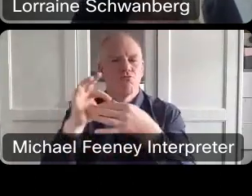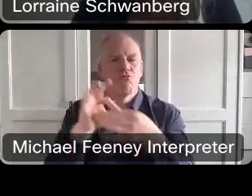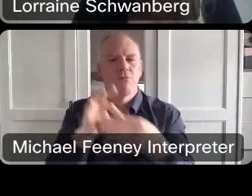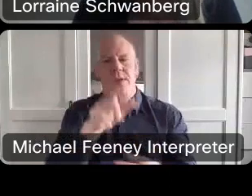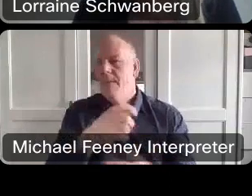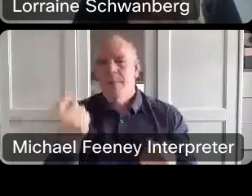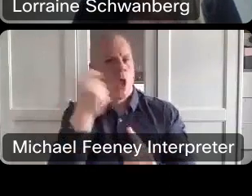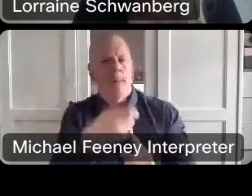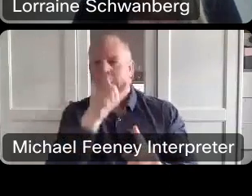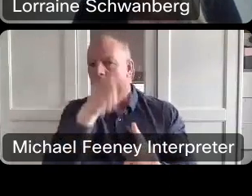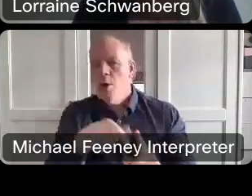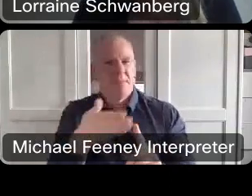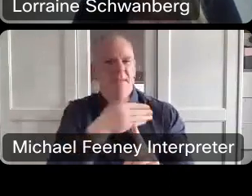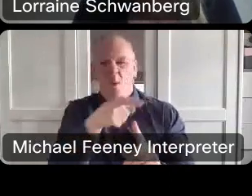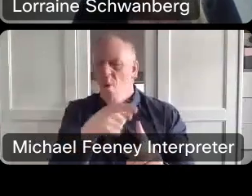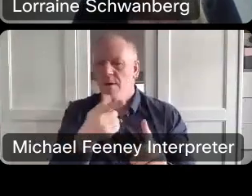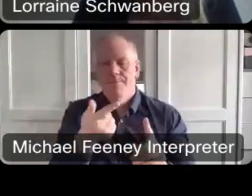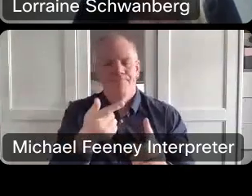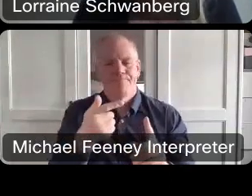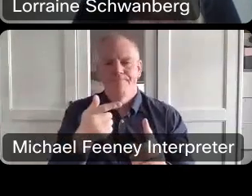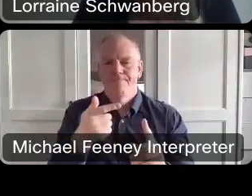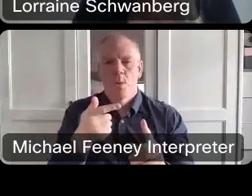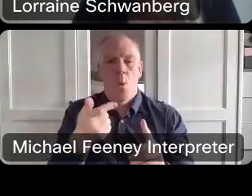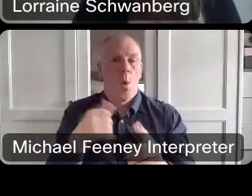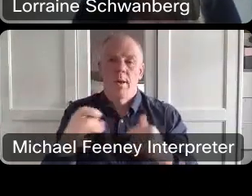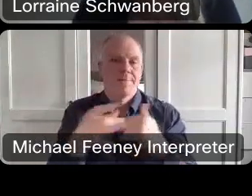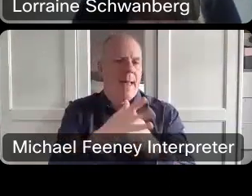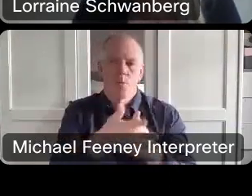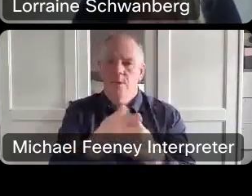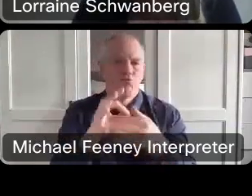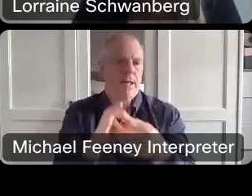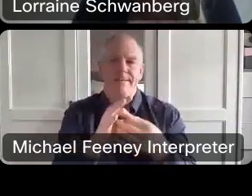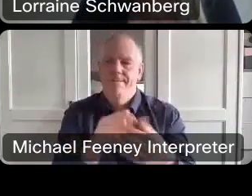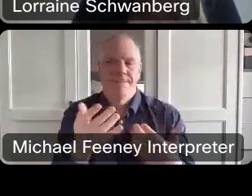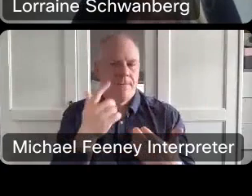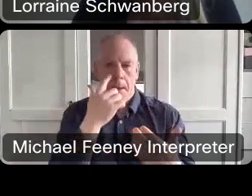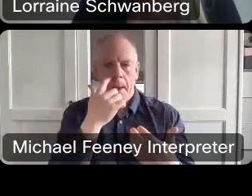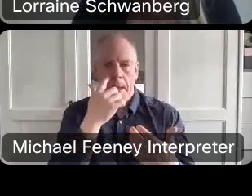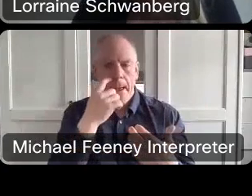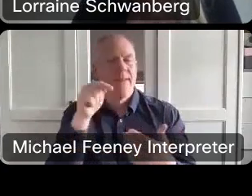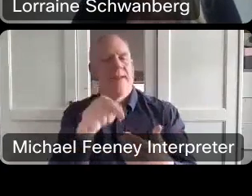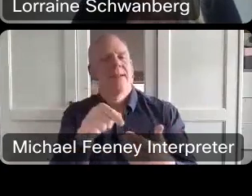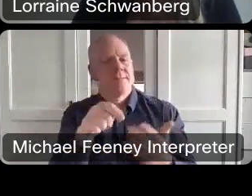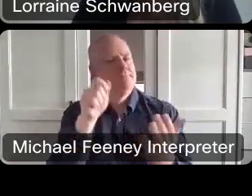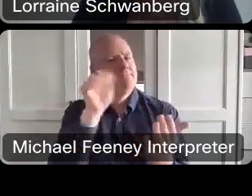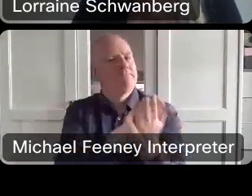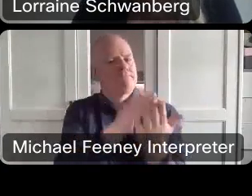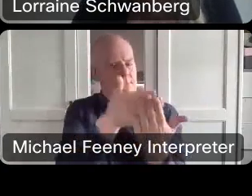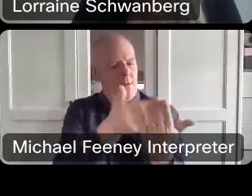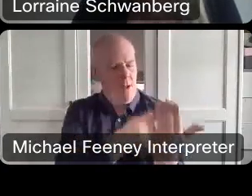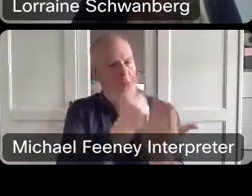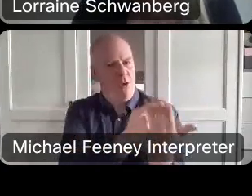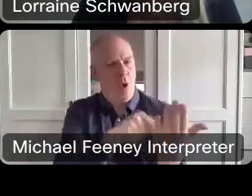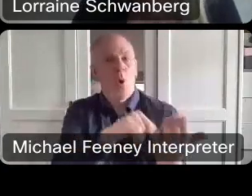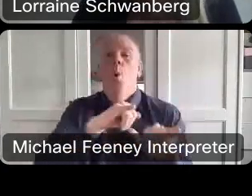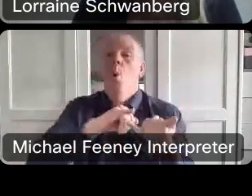nominated previously or it is a spouse, a relative of the patient. And again, that's written into the legislation as to